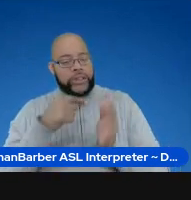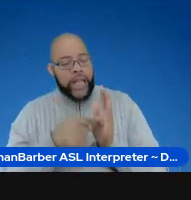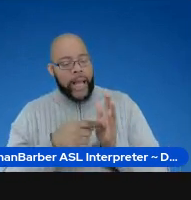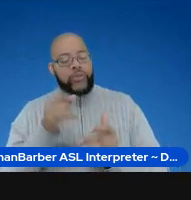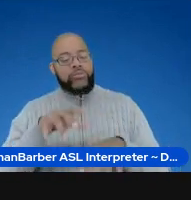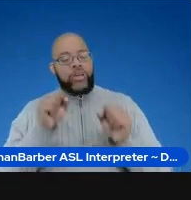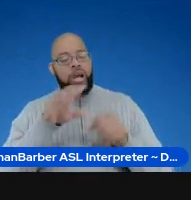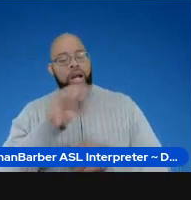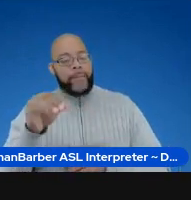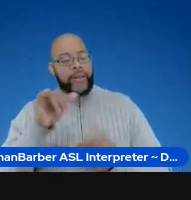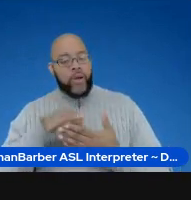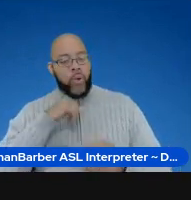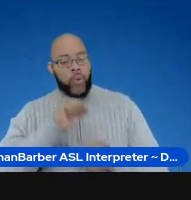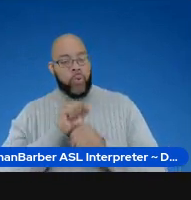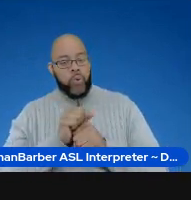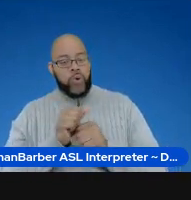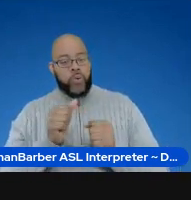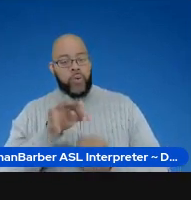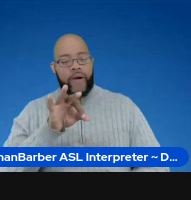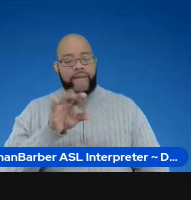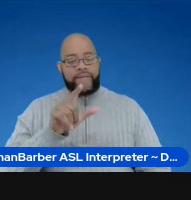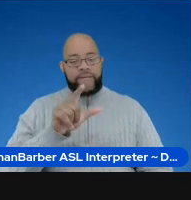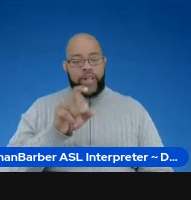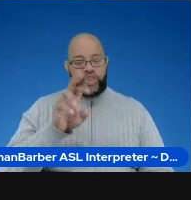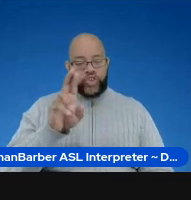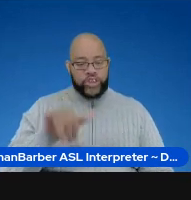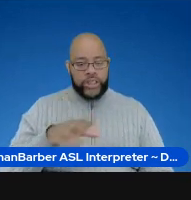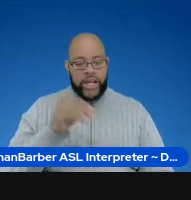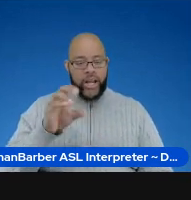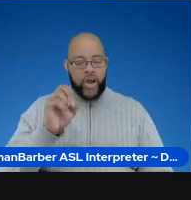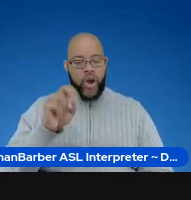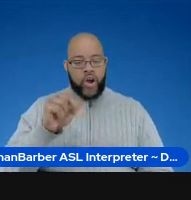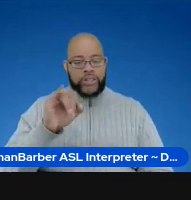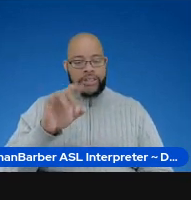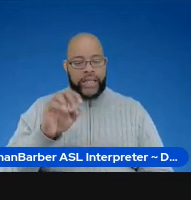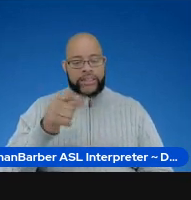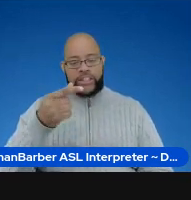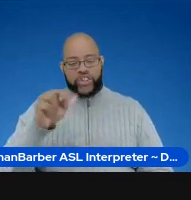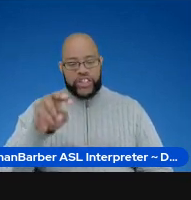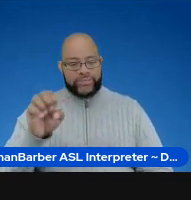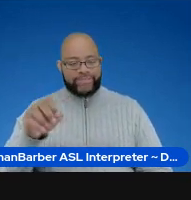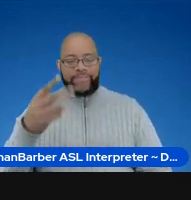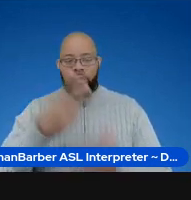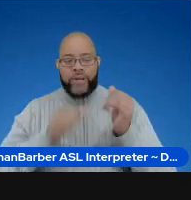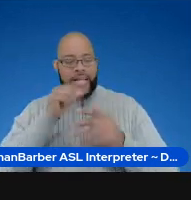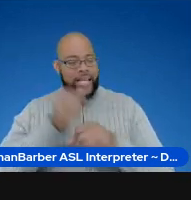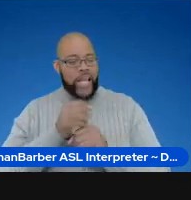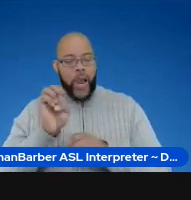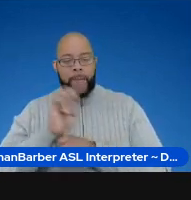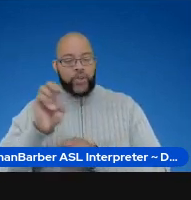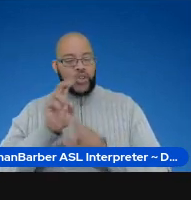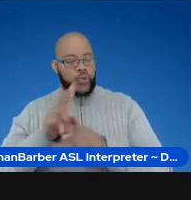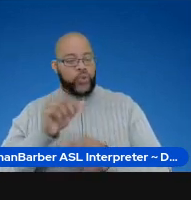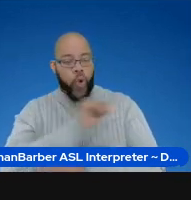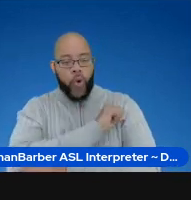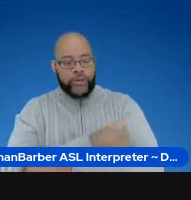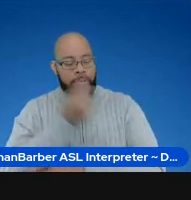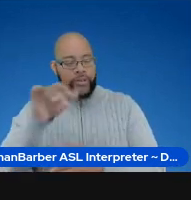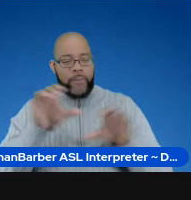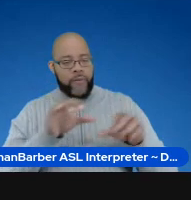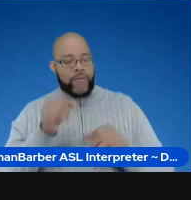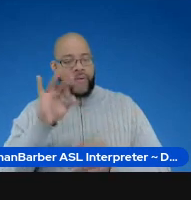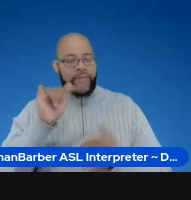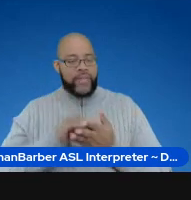two companies that we worked with were Fluxergy and OnSite Gene. Both of them, unfortunately, did not get emergency use authorization because the performance